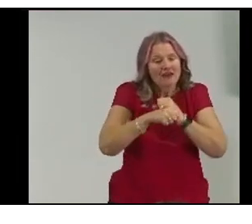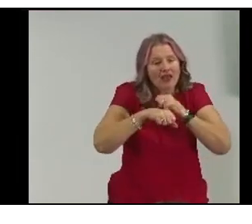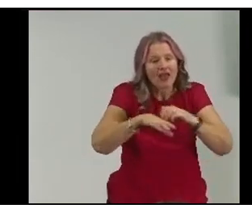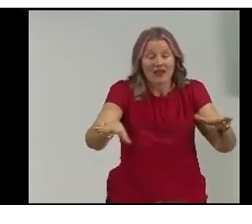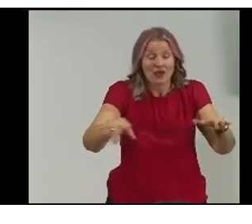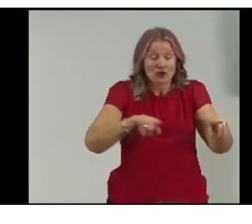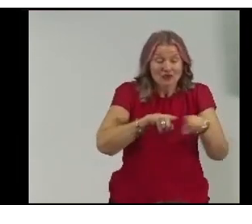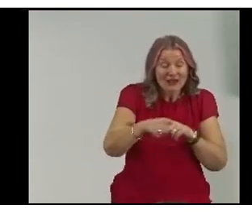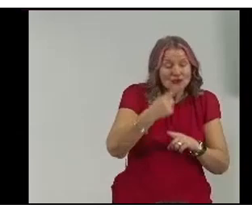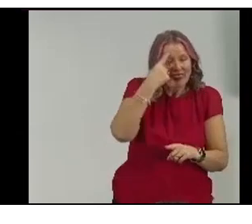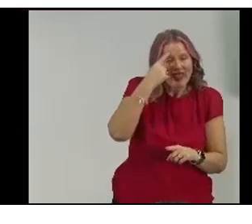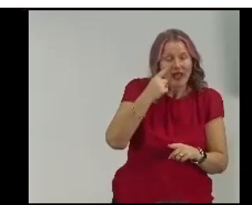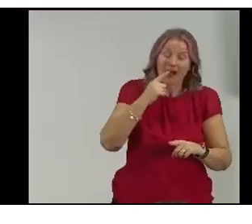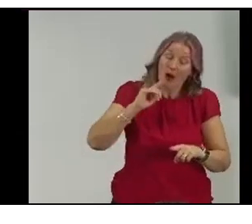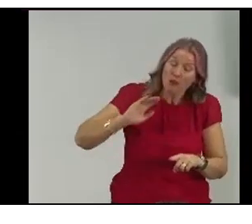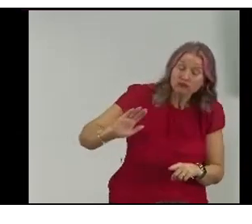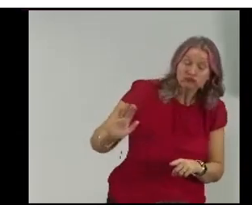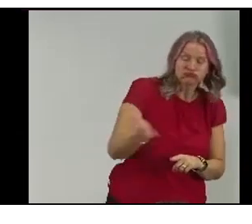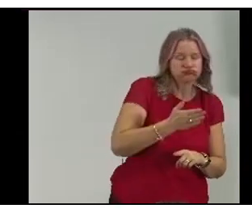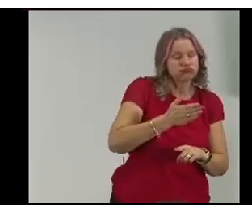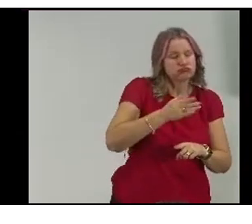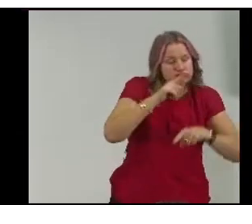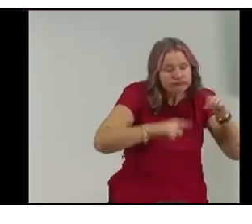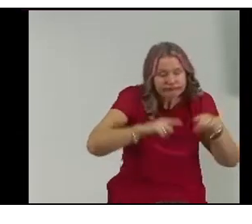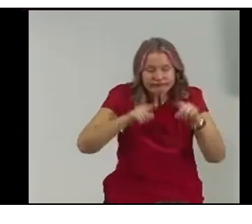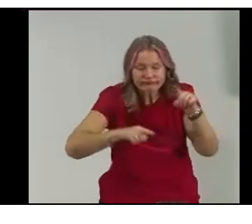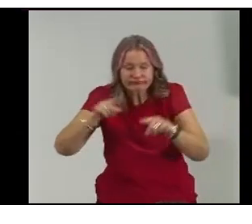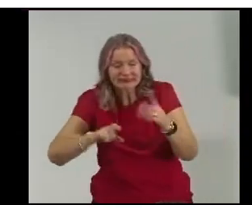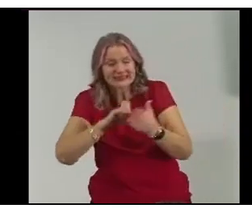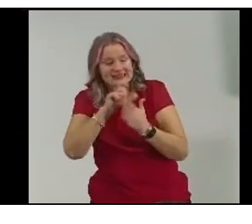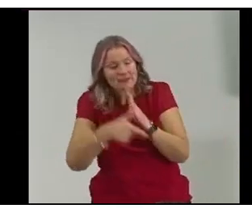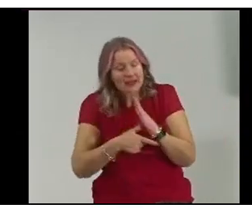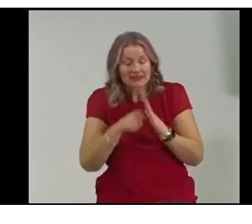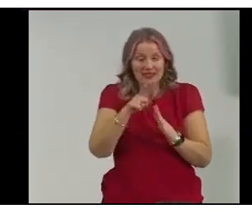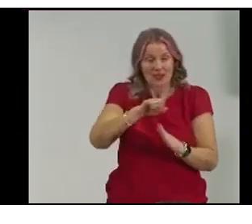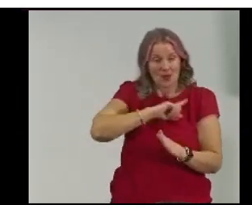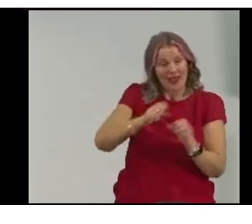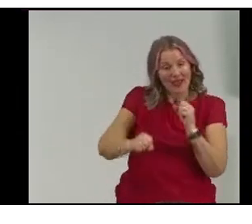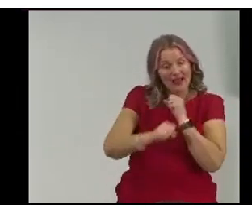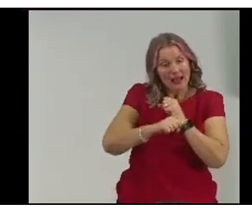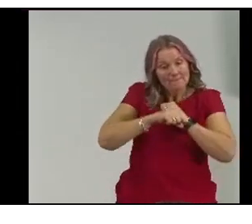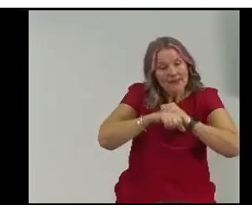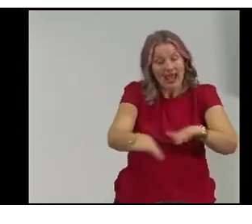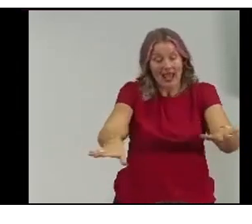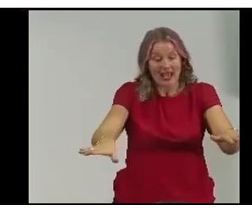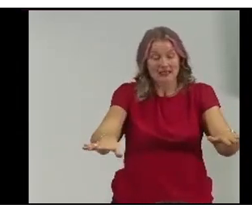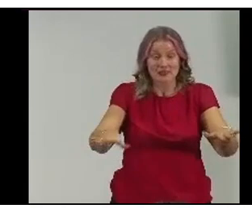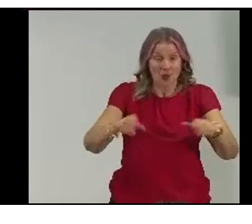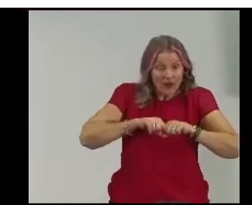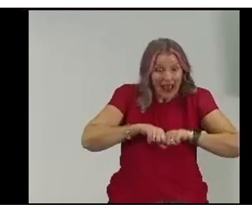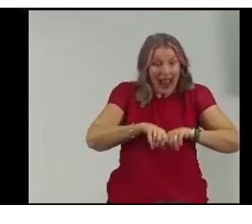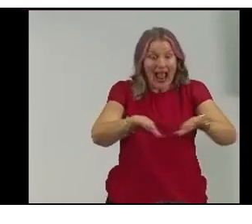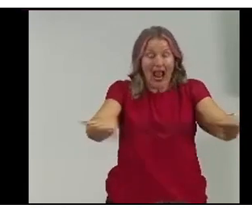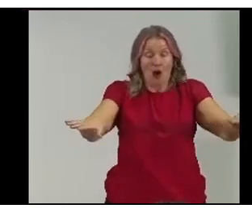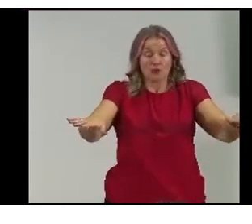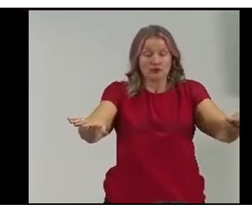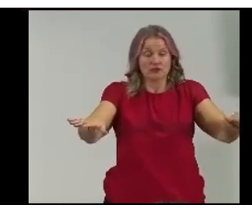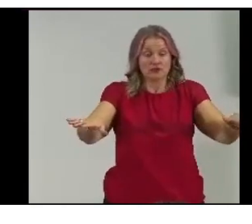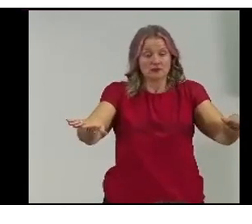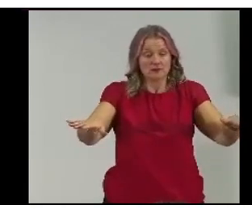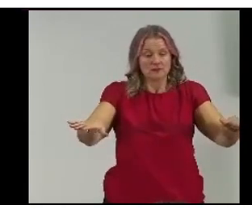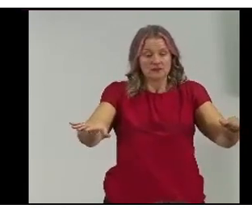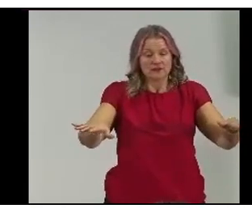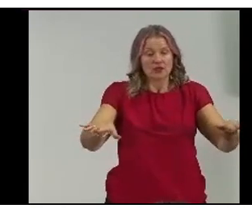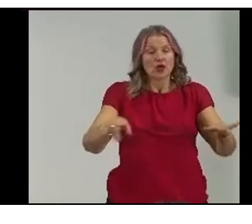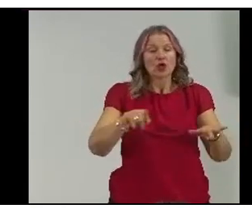in all their adverts, in all their campaigns, because those campaigns, when you deliver them to the audience, you don't say, this